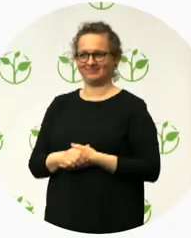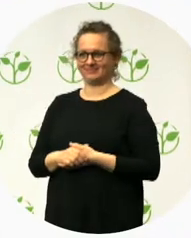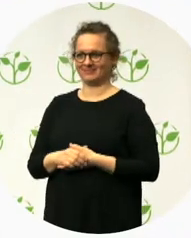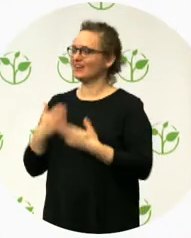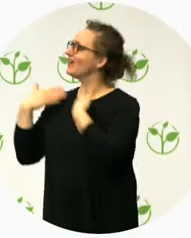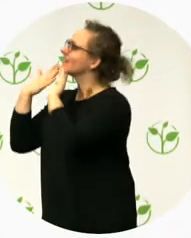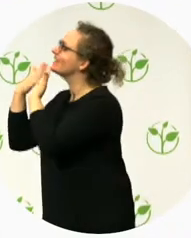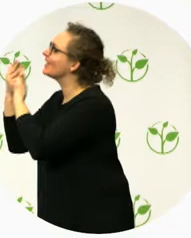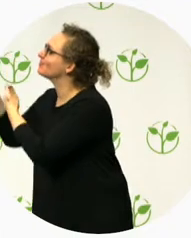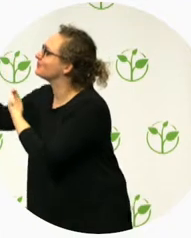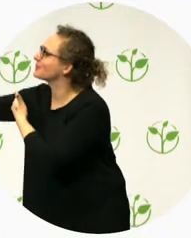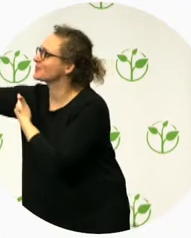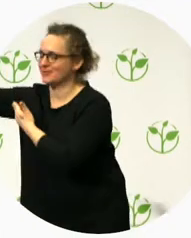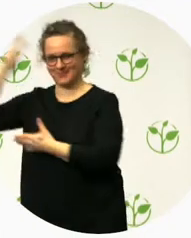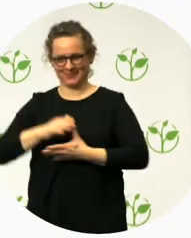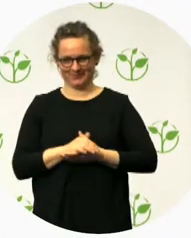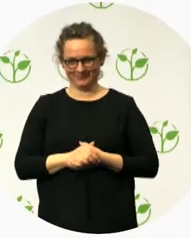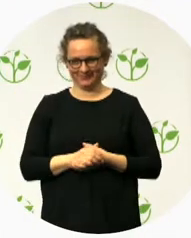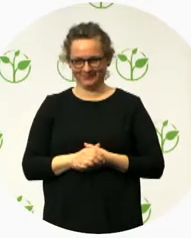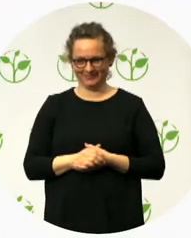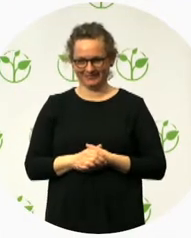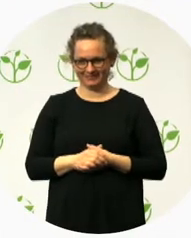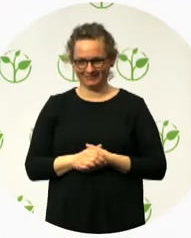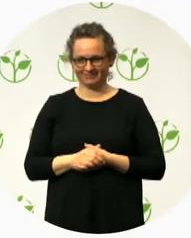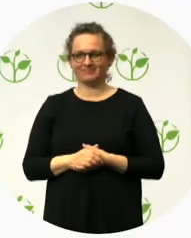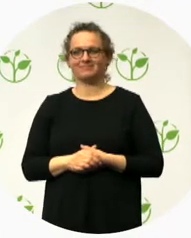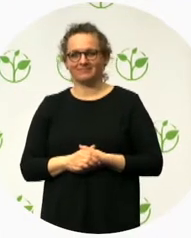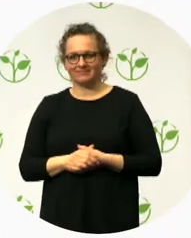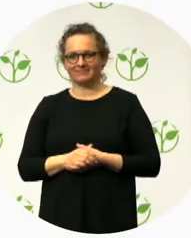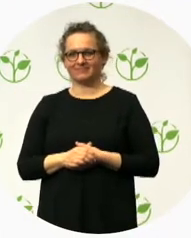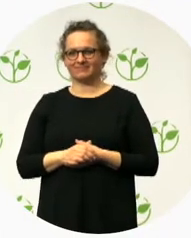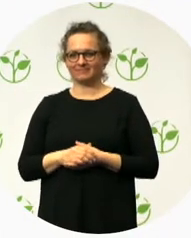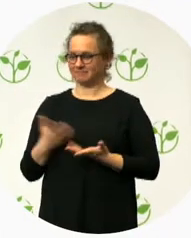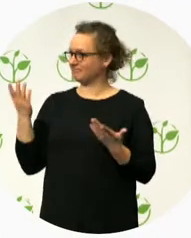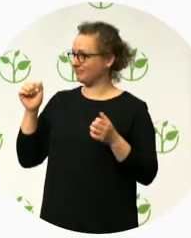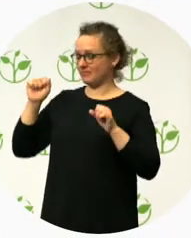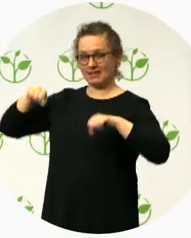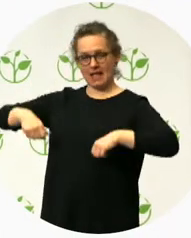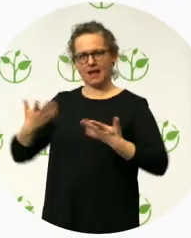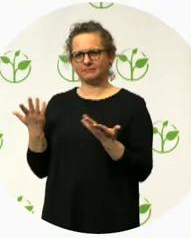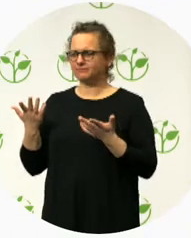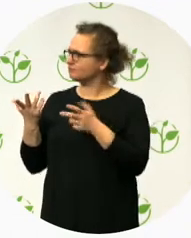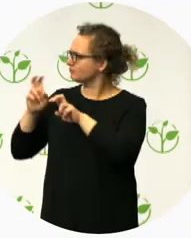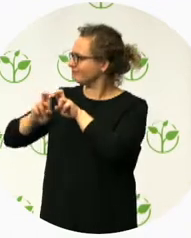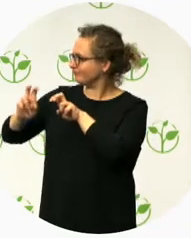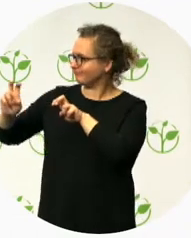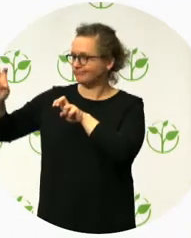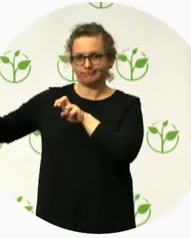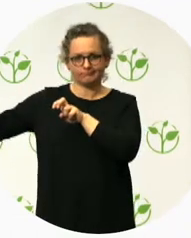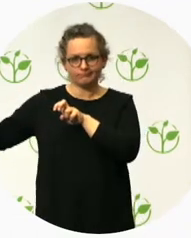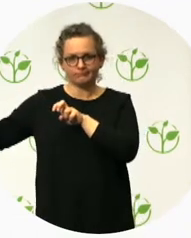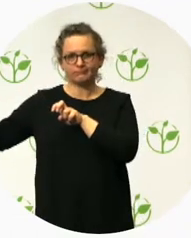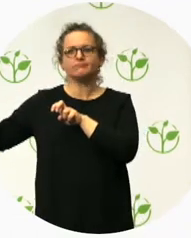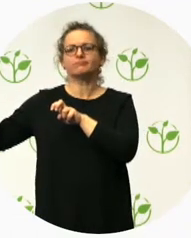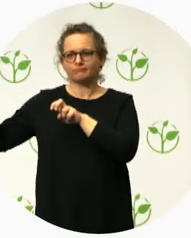Now, you are very welcome to leave the stage because we're going to talk about a few housekeeping rules. So, Michael Fenbeck, come up here.